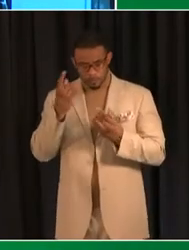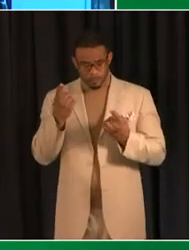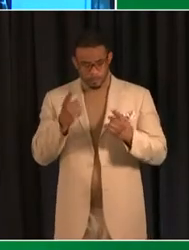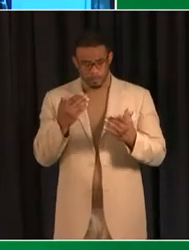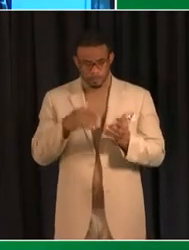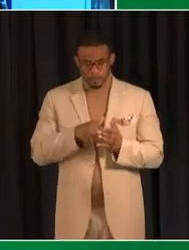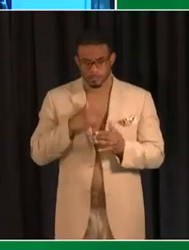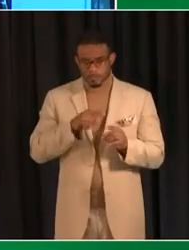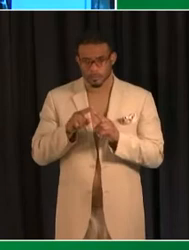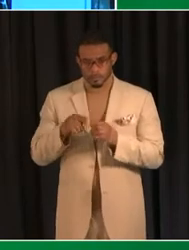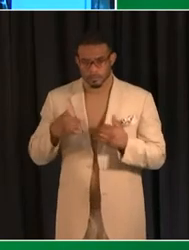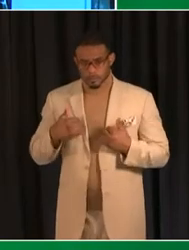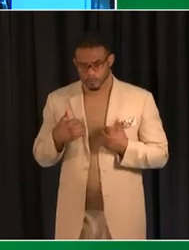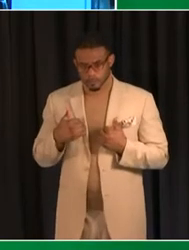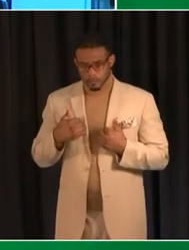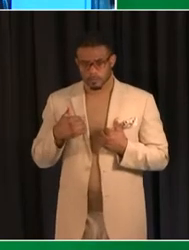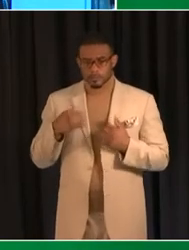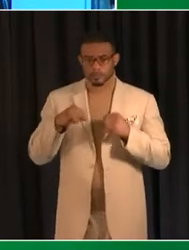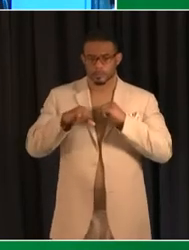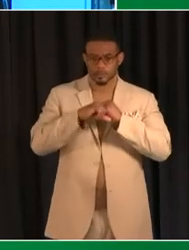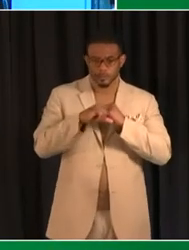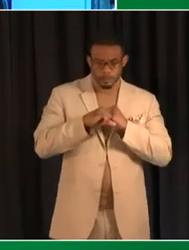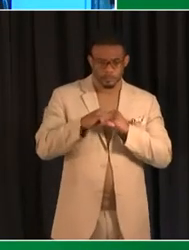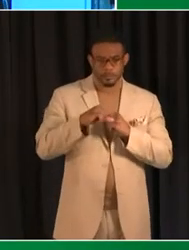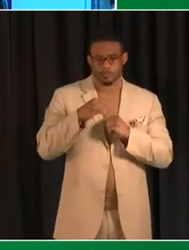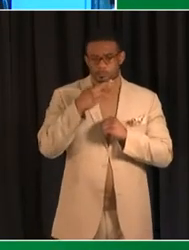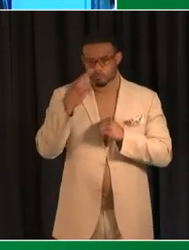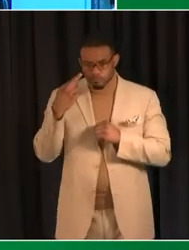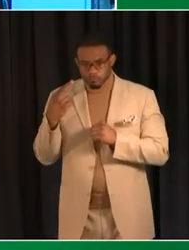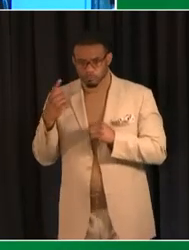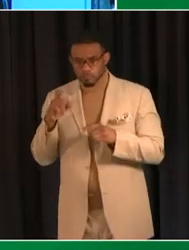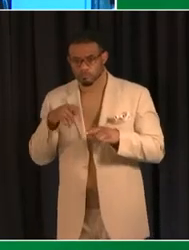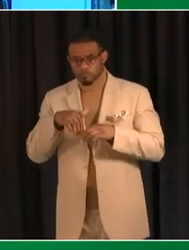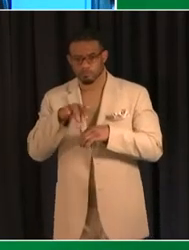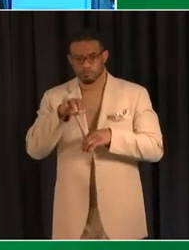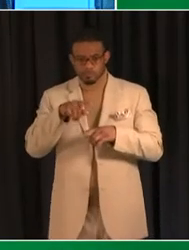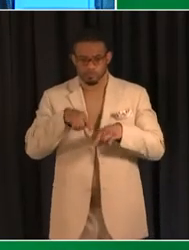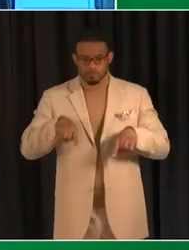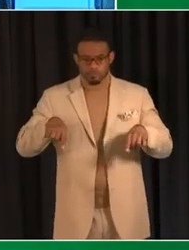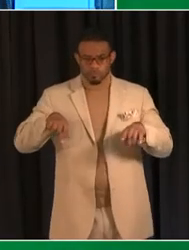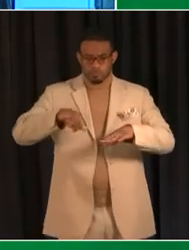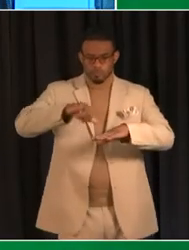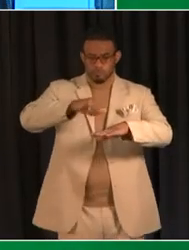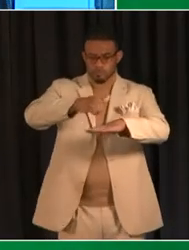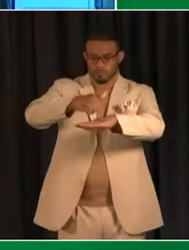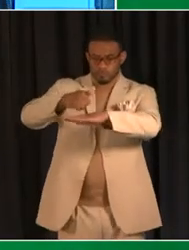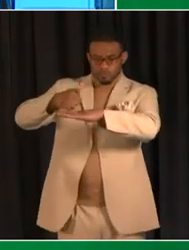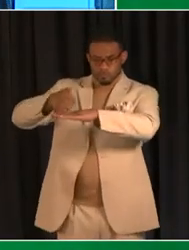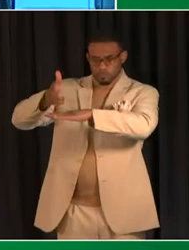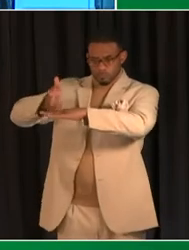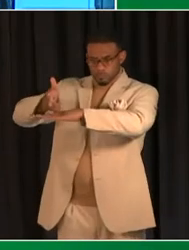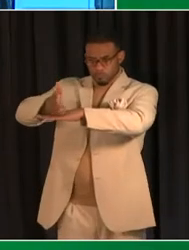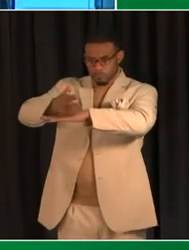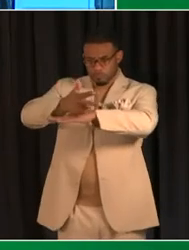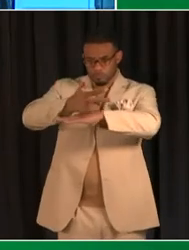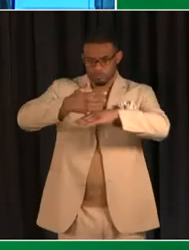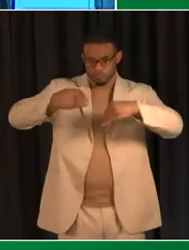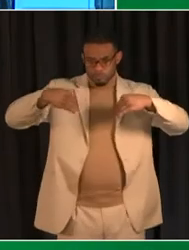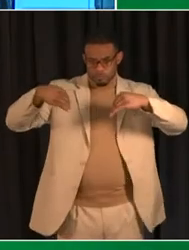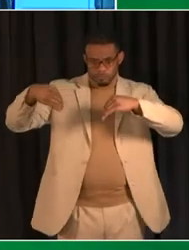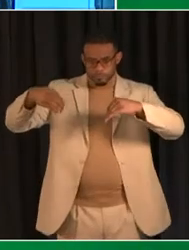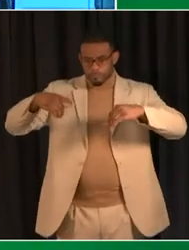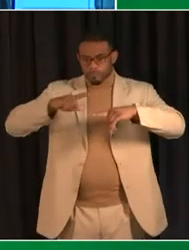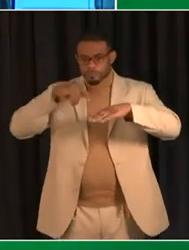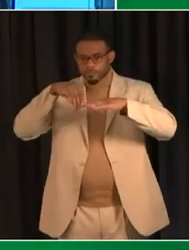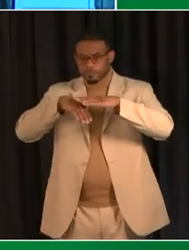make sure that happens again. But we also have a cafe, restaurant that will be in the park. So one of the components of the park